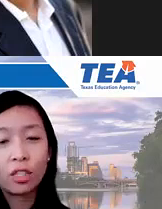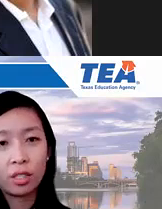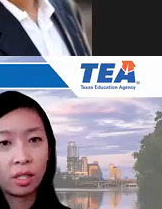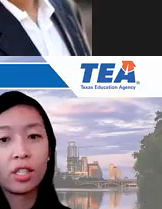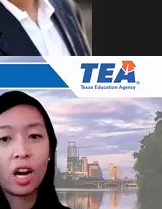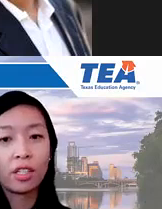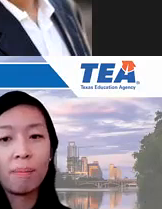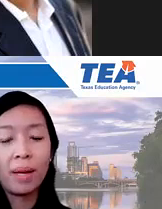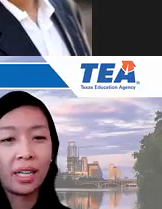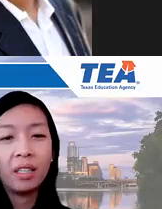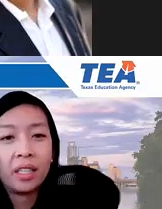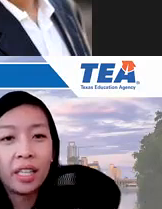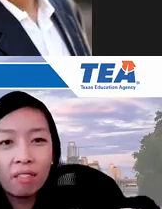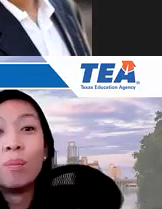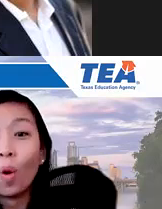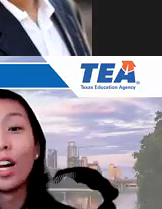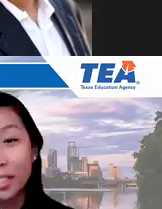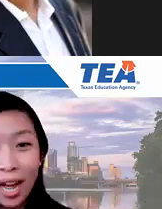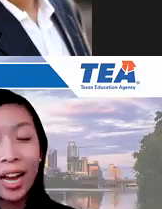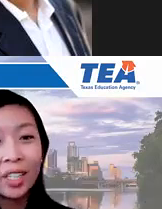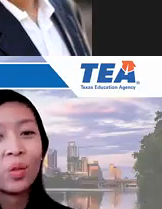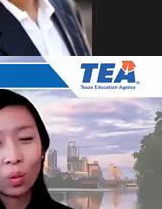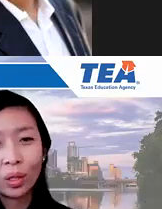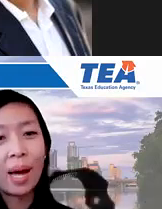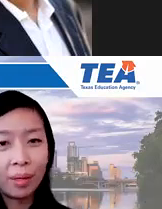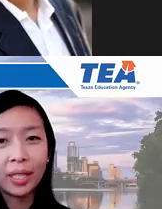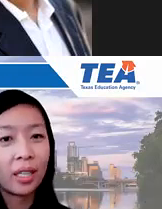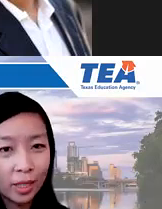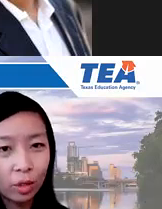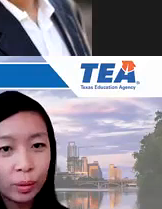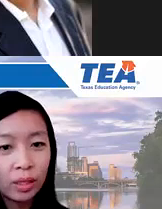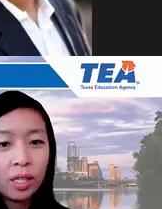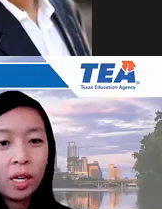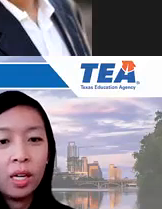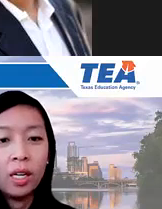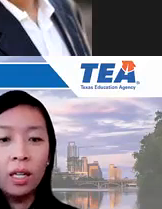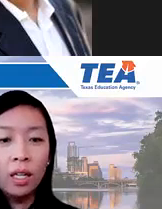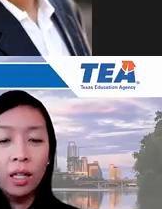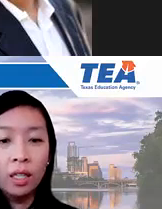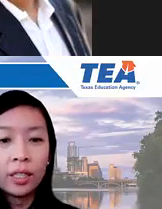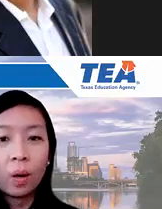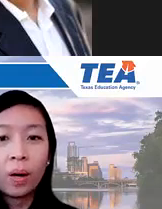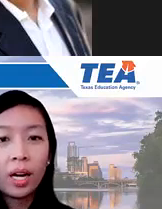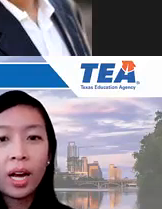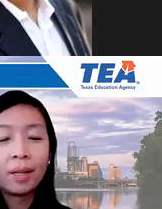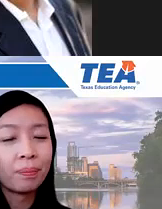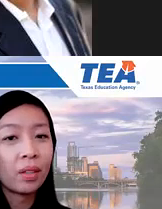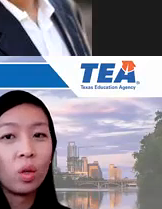these changes to the STAAR to make it even more aligned with what's happening in classrooms.